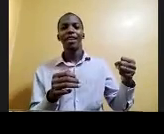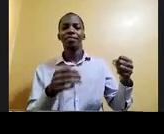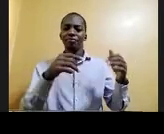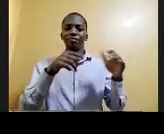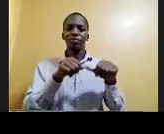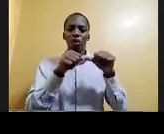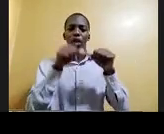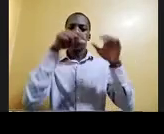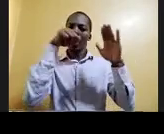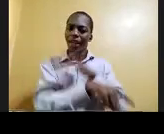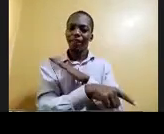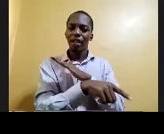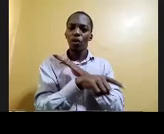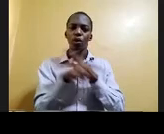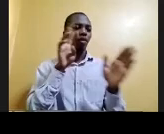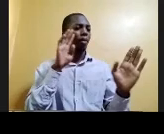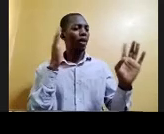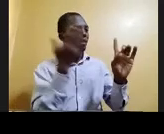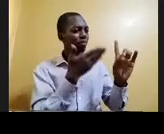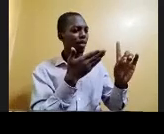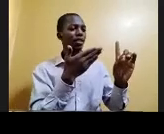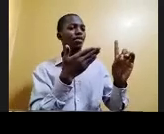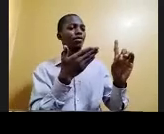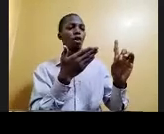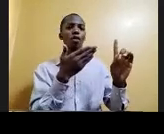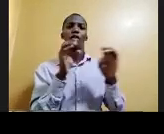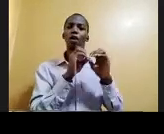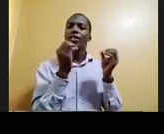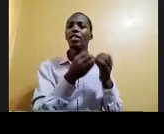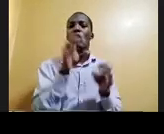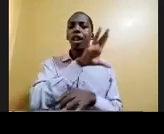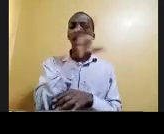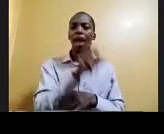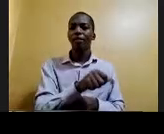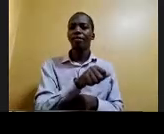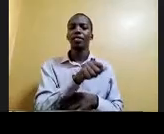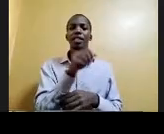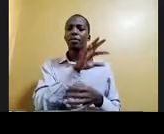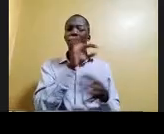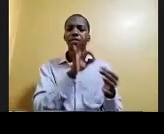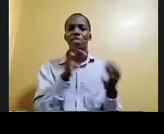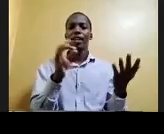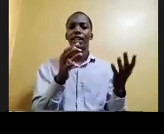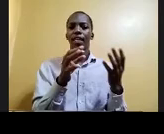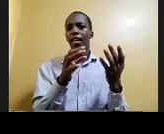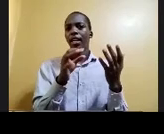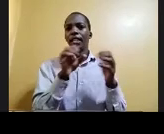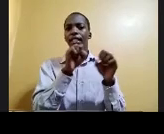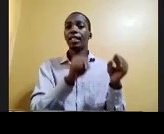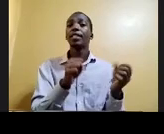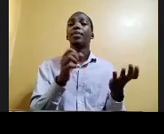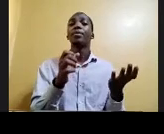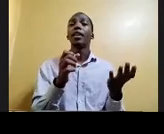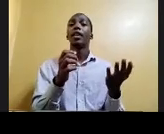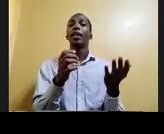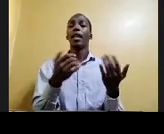perspective of the Organization of African, Caribbean, and Pacific States. For that, it's a pleasure to have